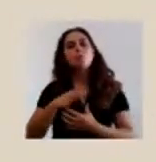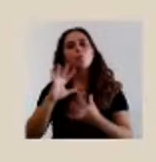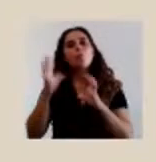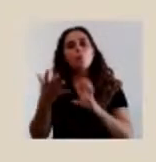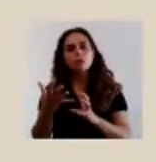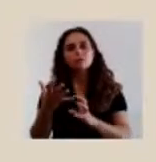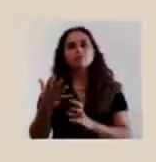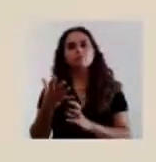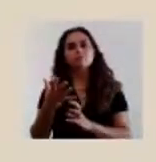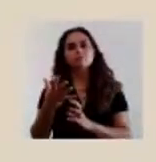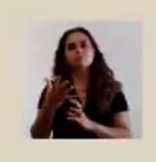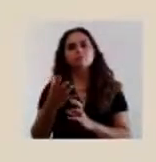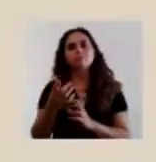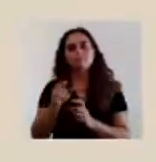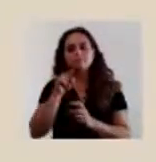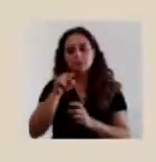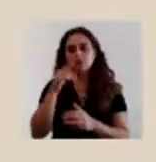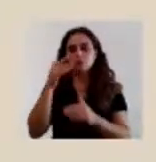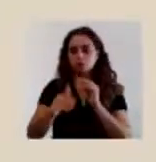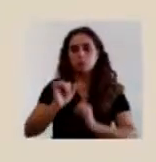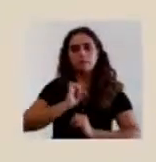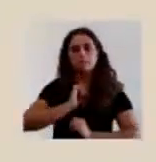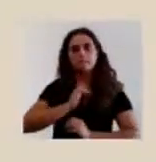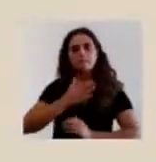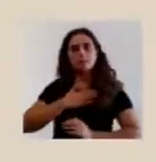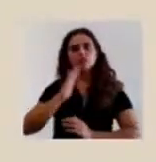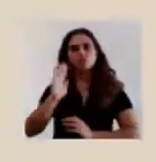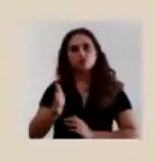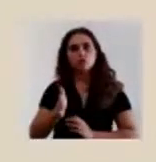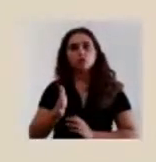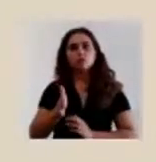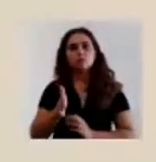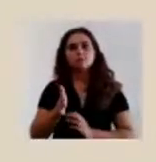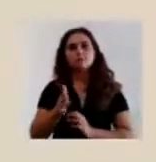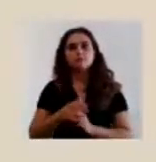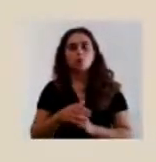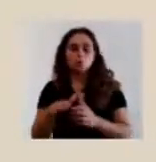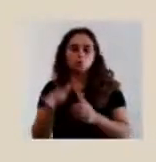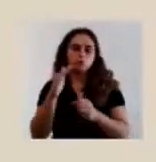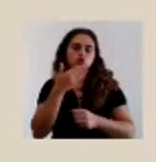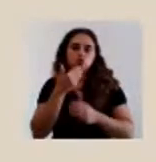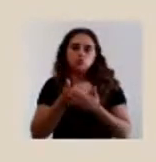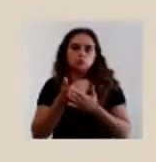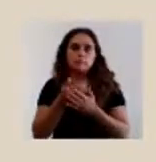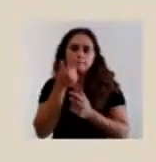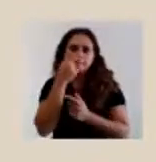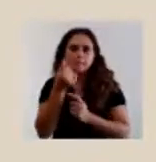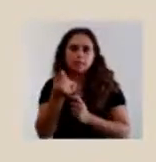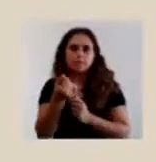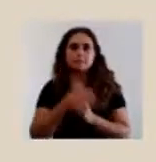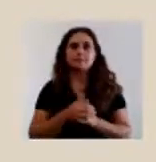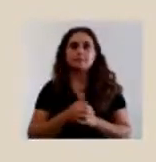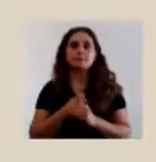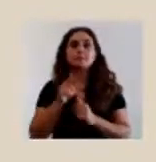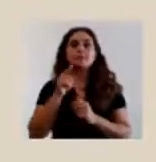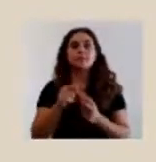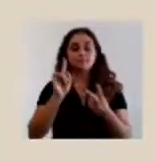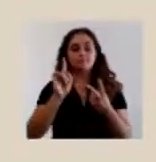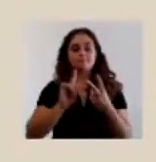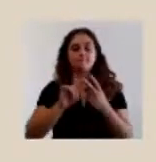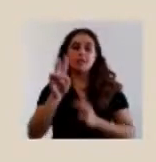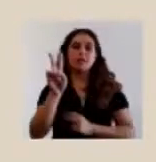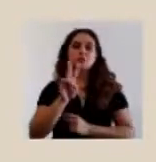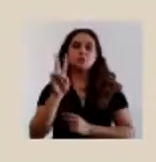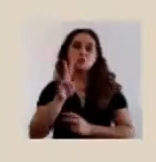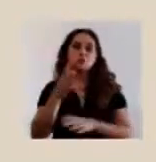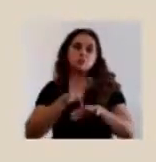in his shoes, as I have also been subjected to similar experiences. This brings me to the second reason